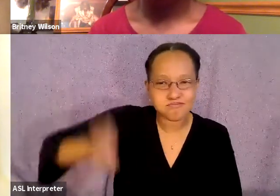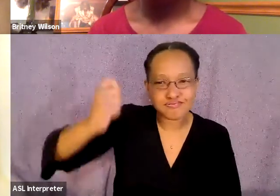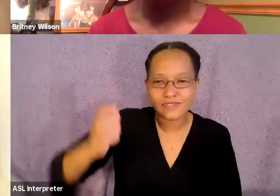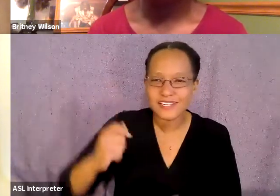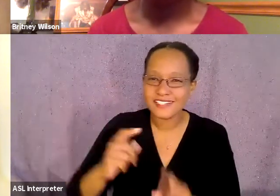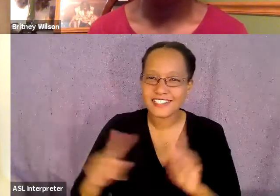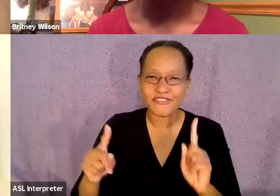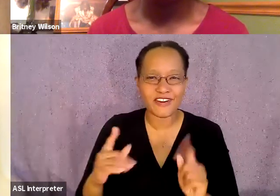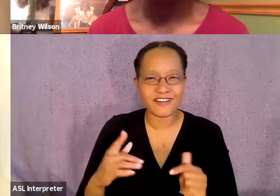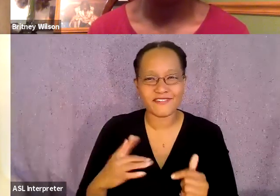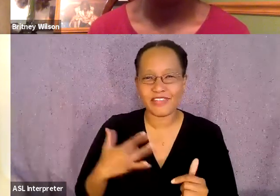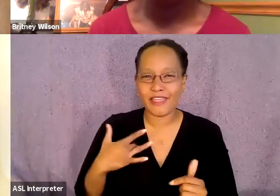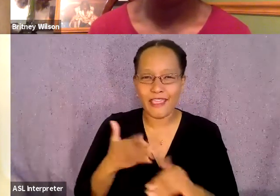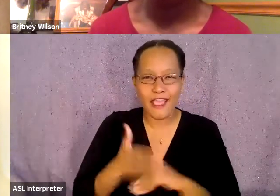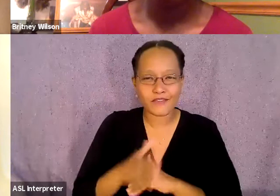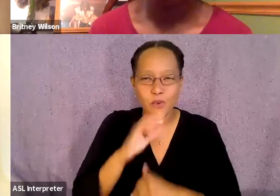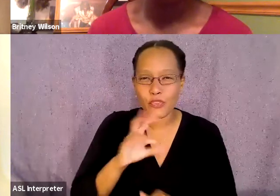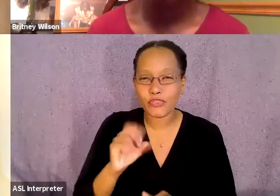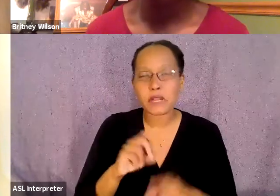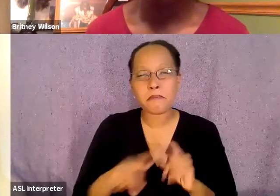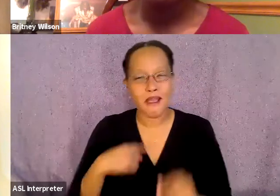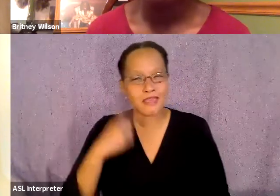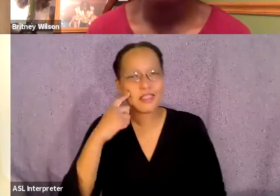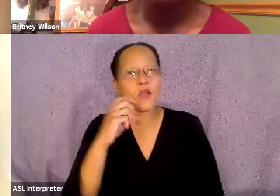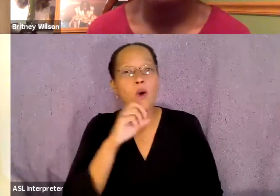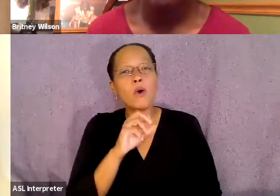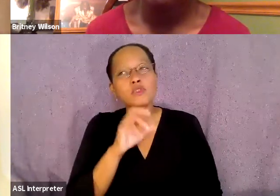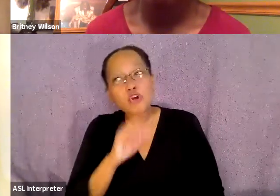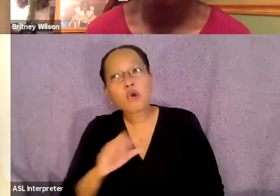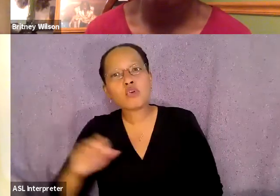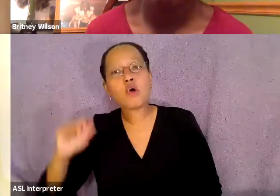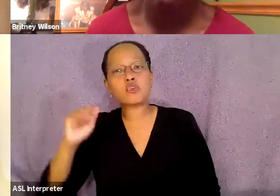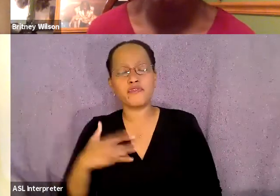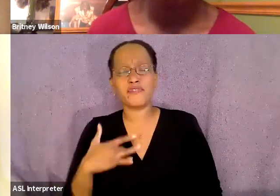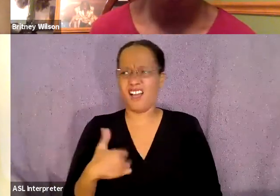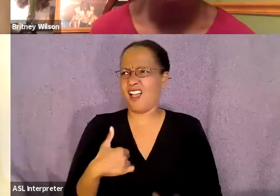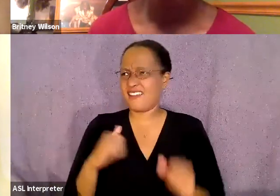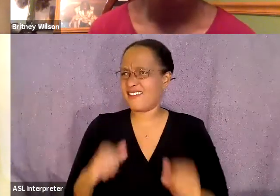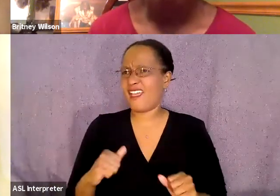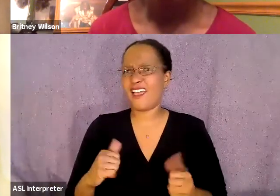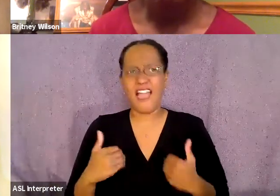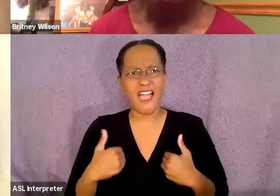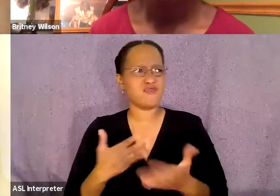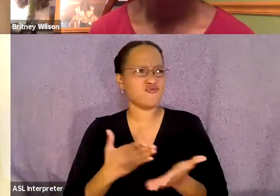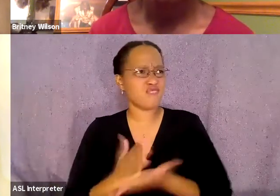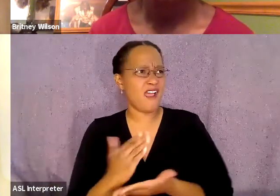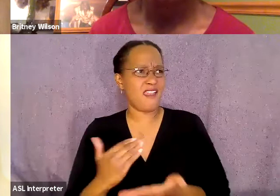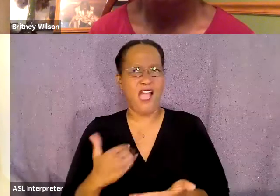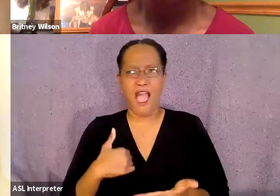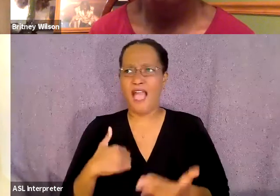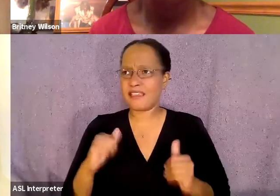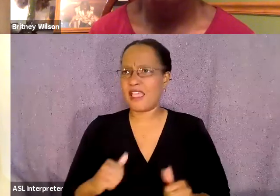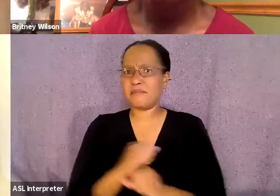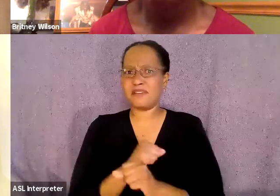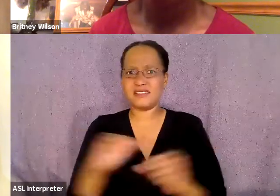wait. But I think the older you get, the more that you own that you have a right to be safe. And if you want to be silent, it be on your